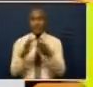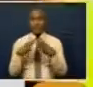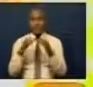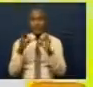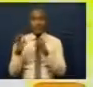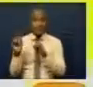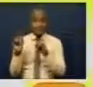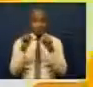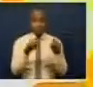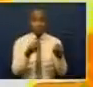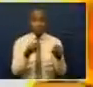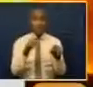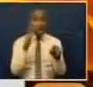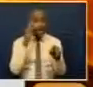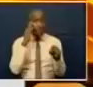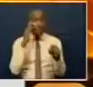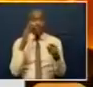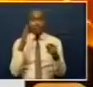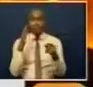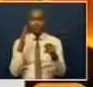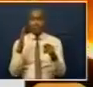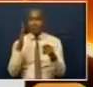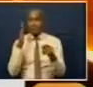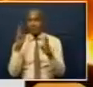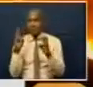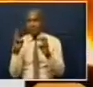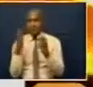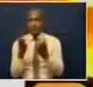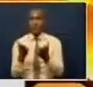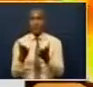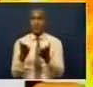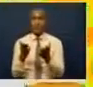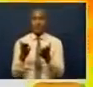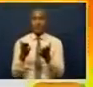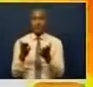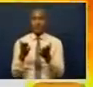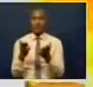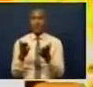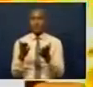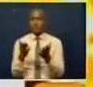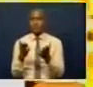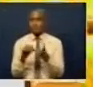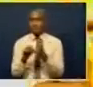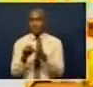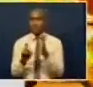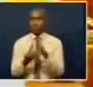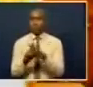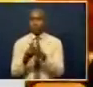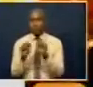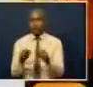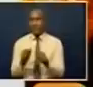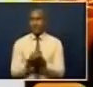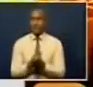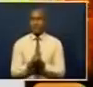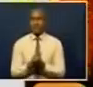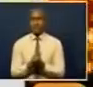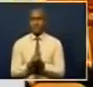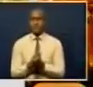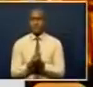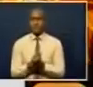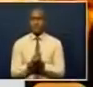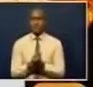another distraction. Because of security and these young guys who are there, we want, you know, to engage him on other